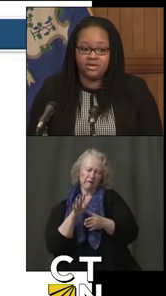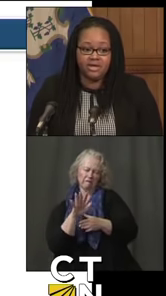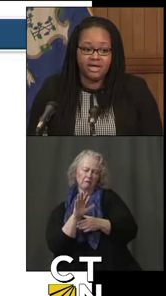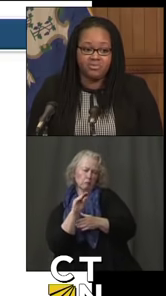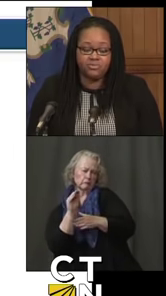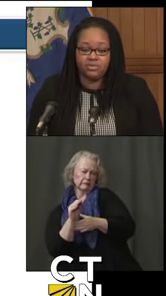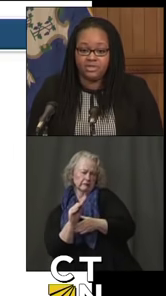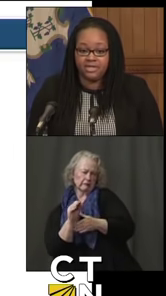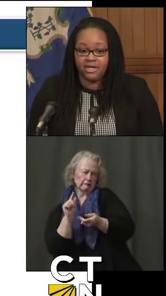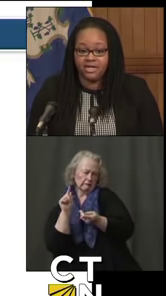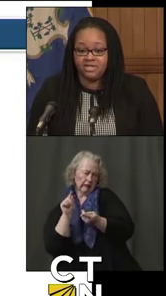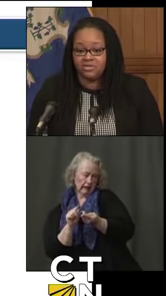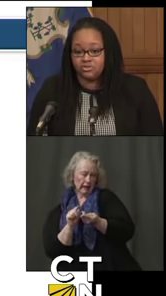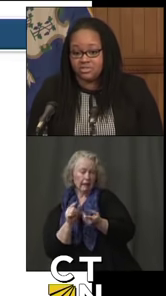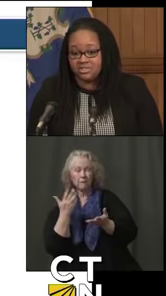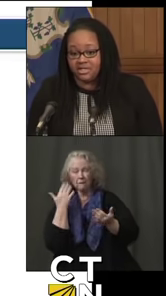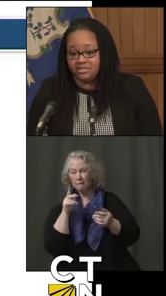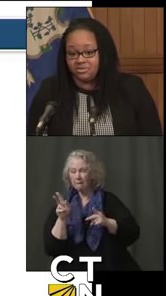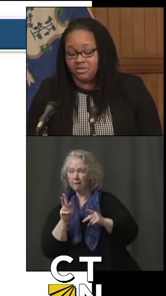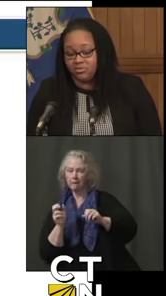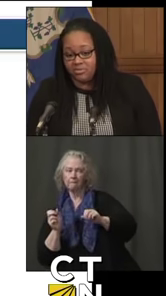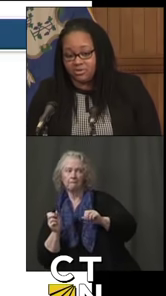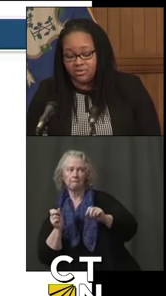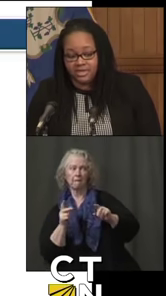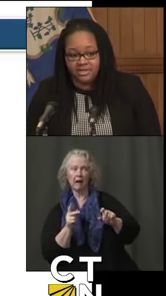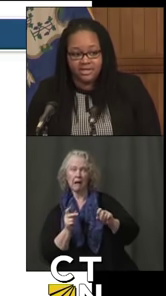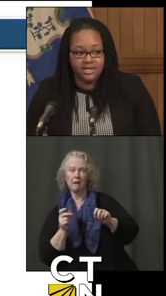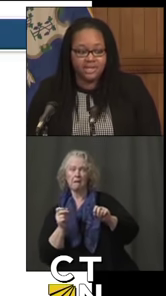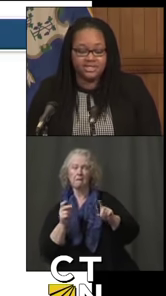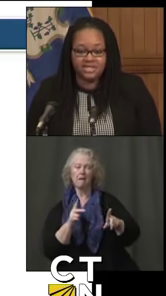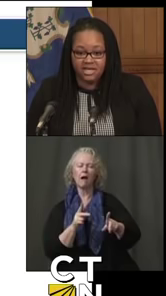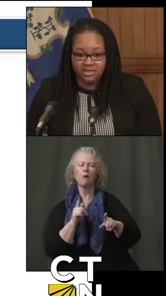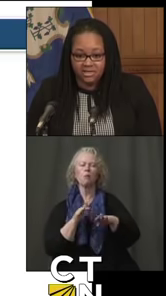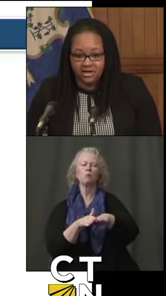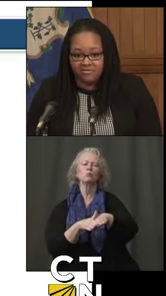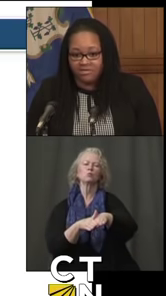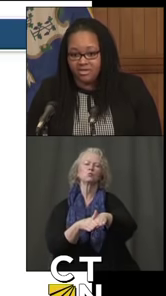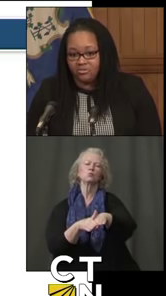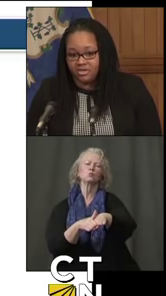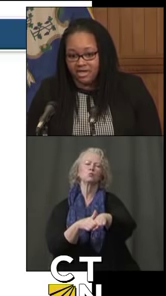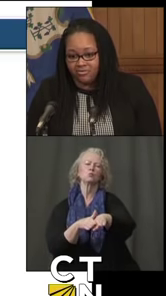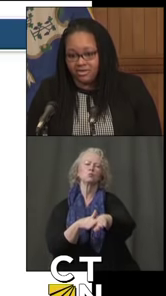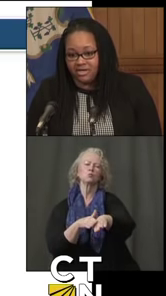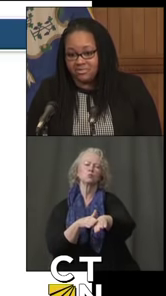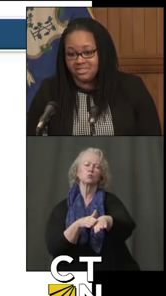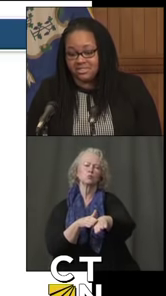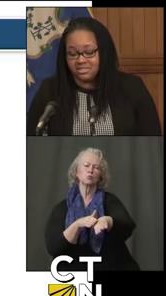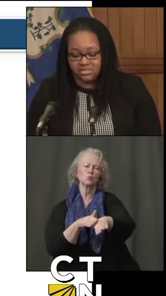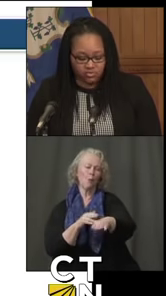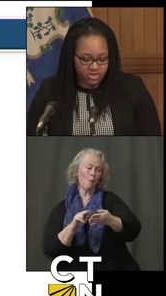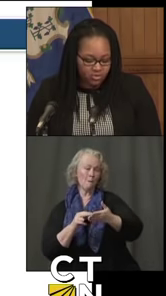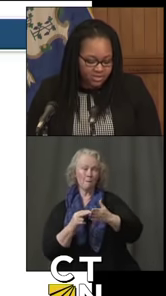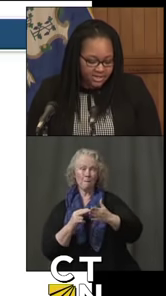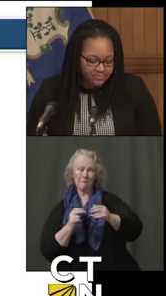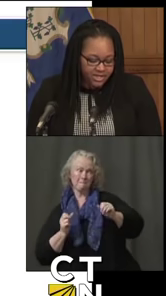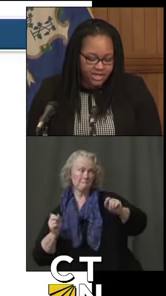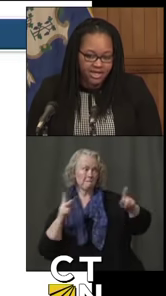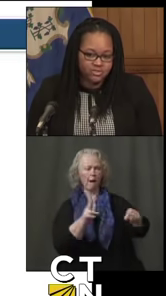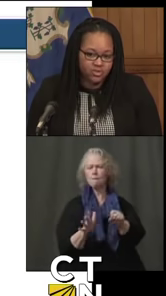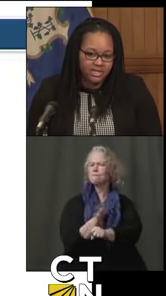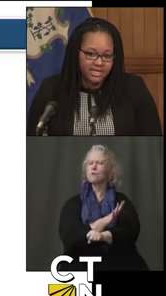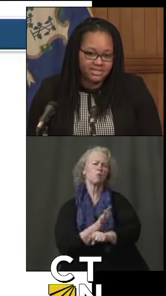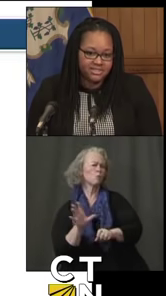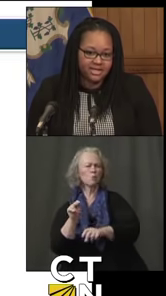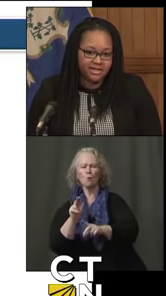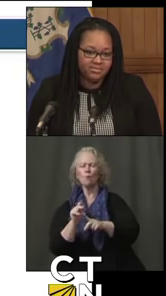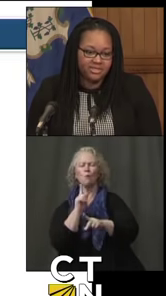for individuals in the state to become reemployed, the timing of the recovery and businesses reopening, as